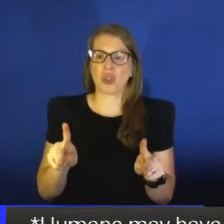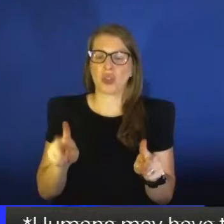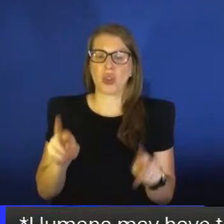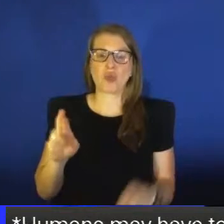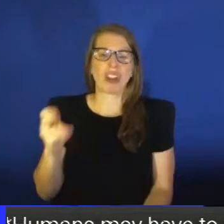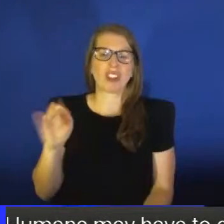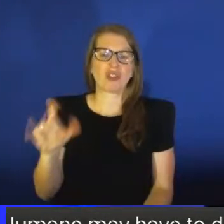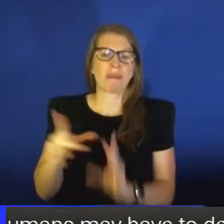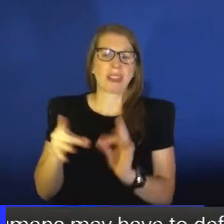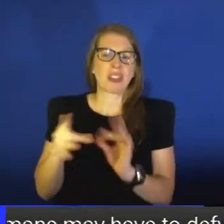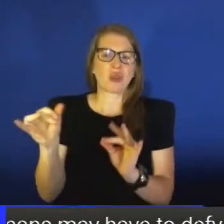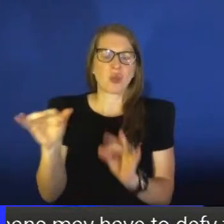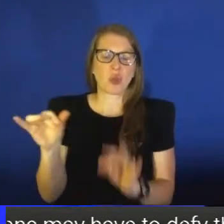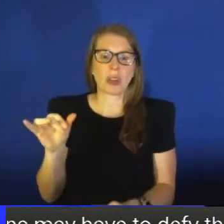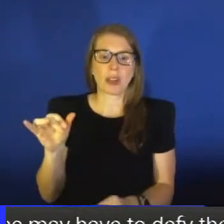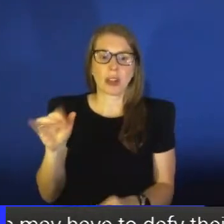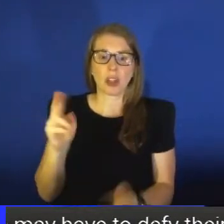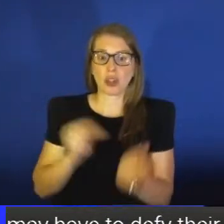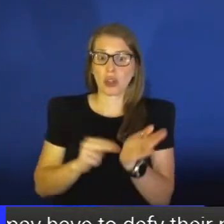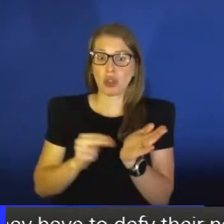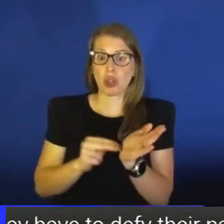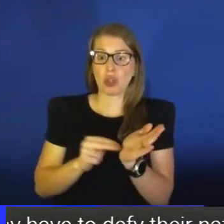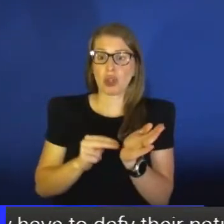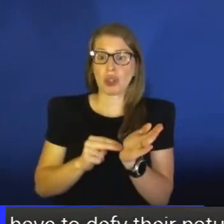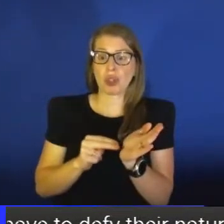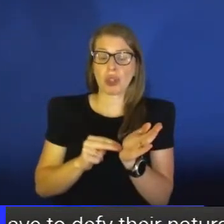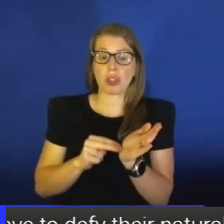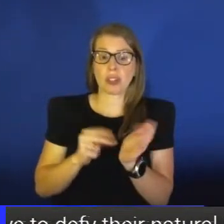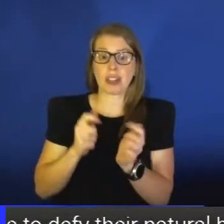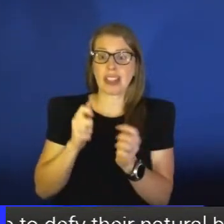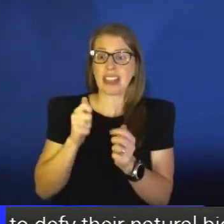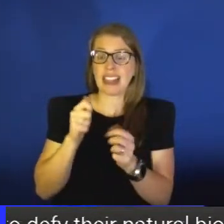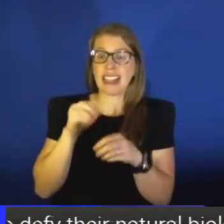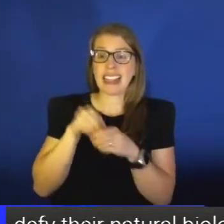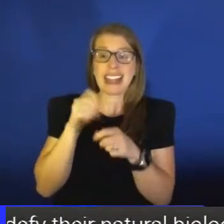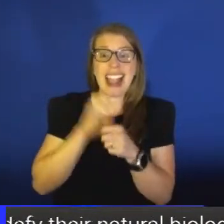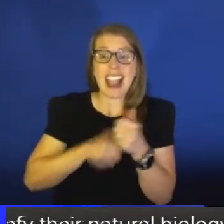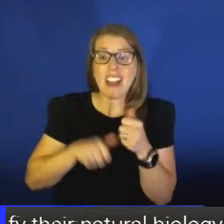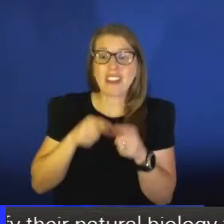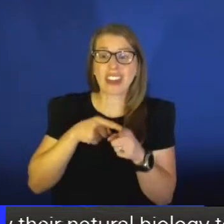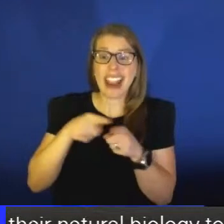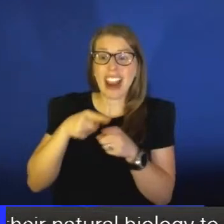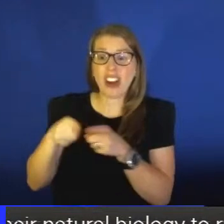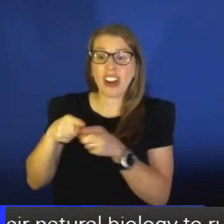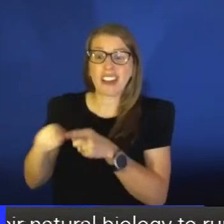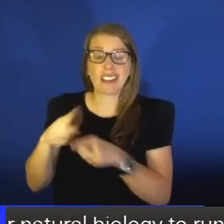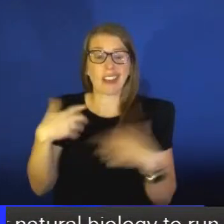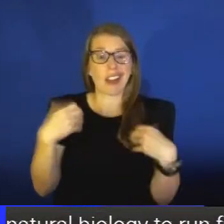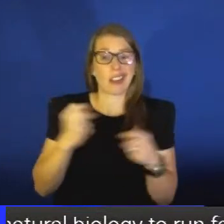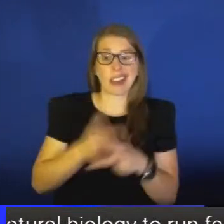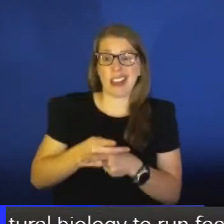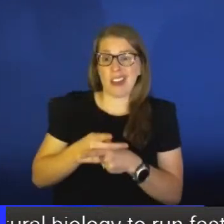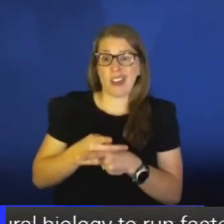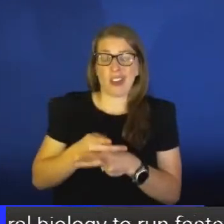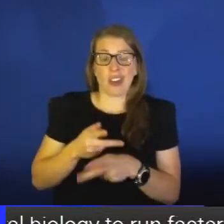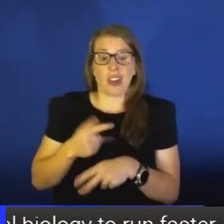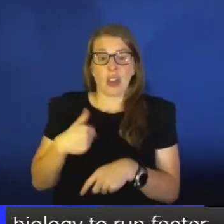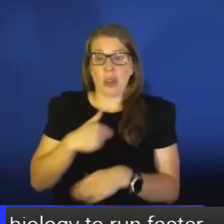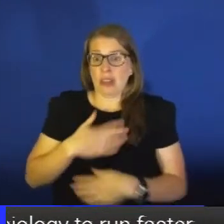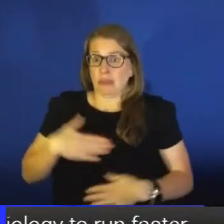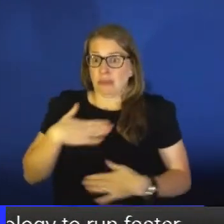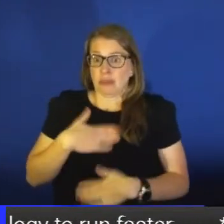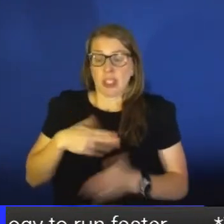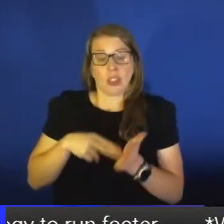well. Nurses are in every area of healthcare. We have such an appreciation for nursing staff, whether they're in